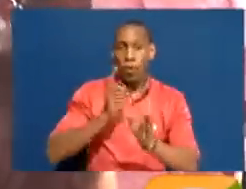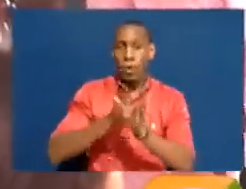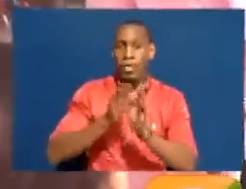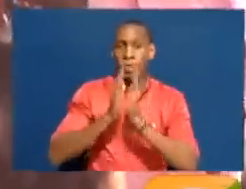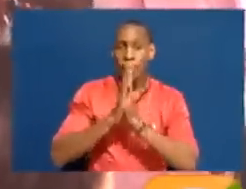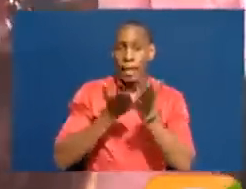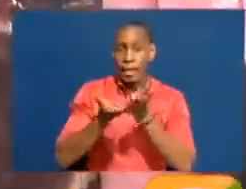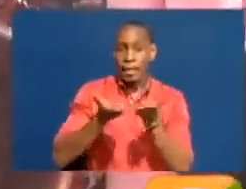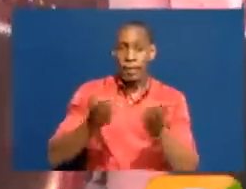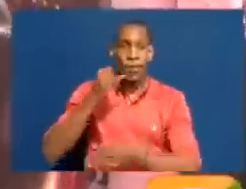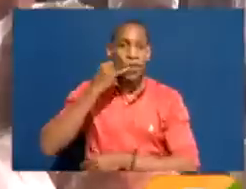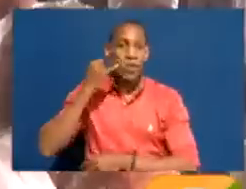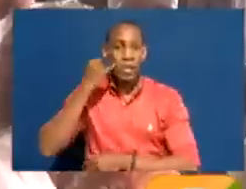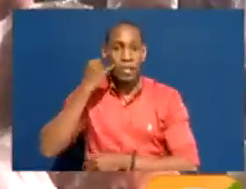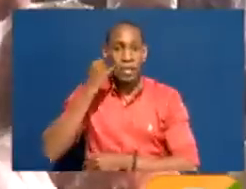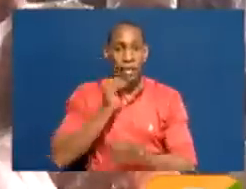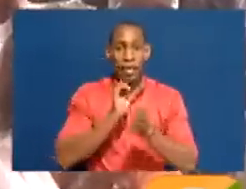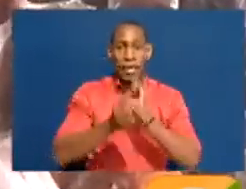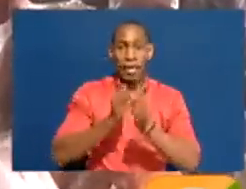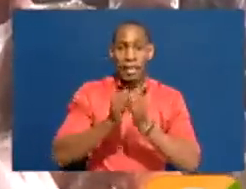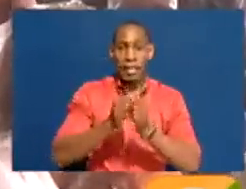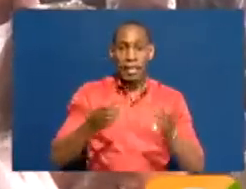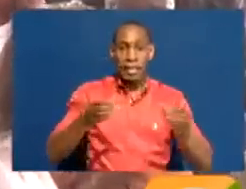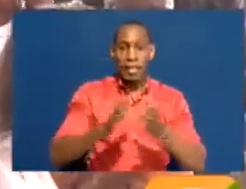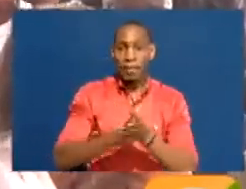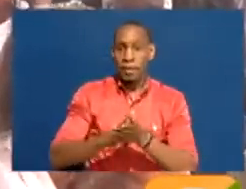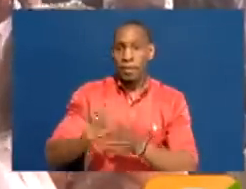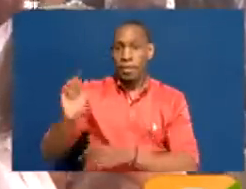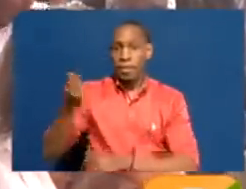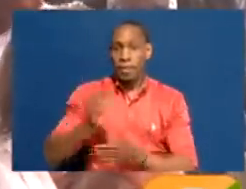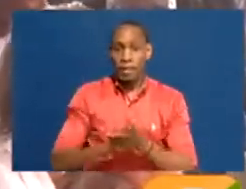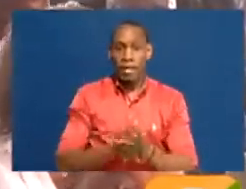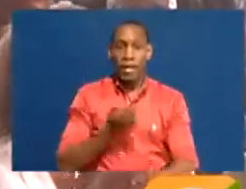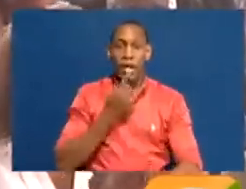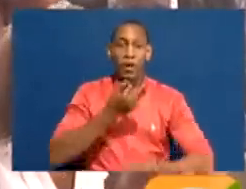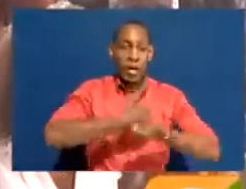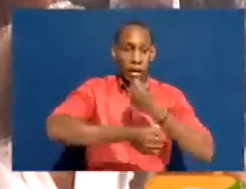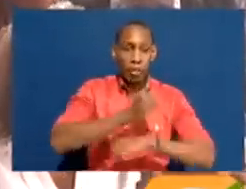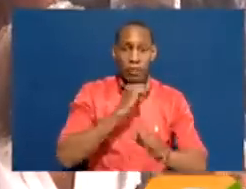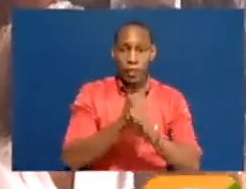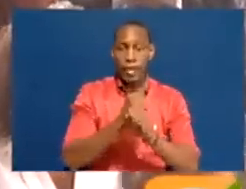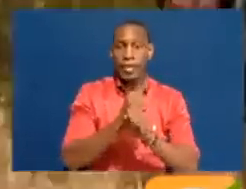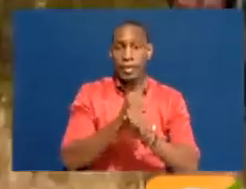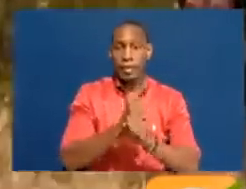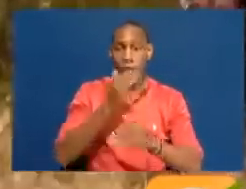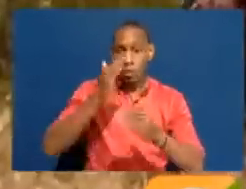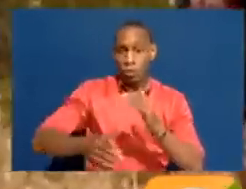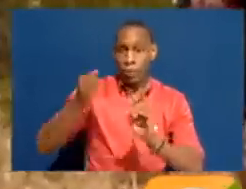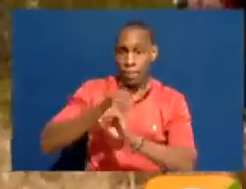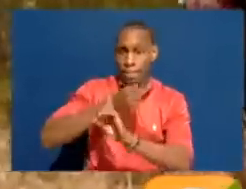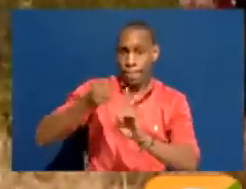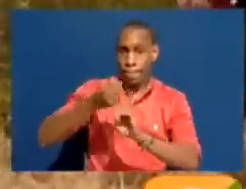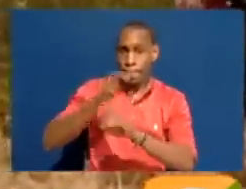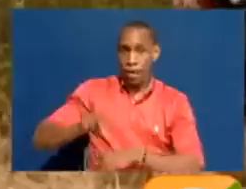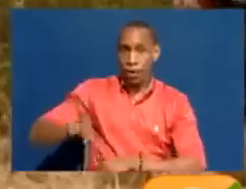prayer service at the Nakuru Athletics Club, where the president ordered decisive action to be taken to stop the attacks in the